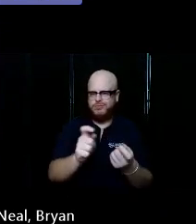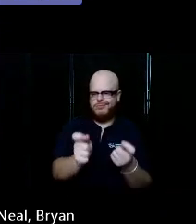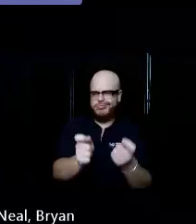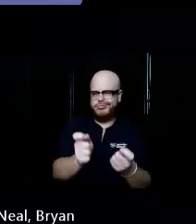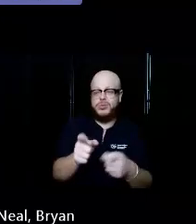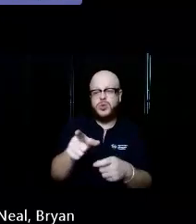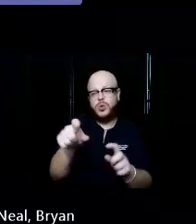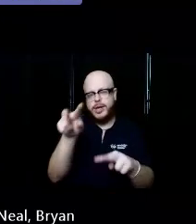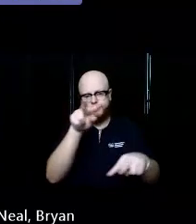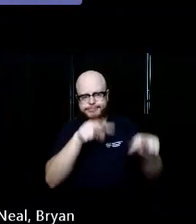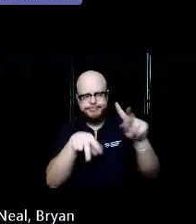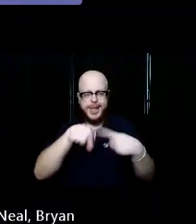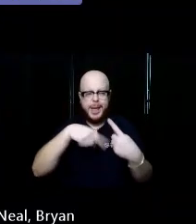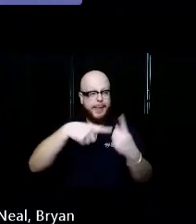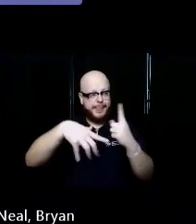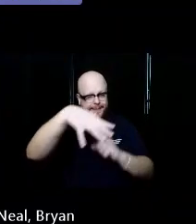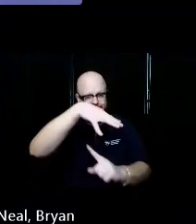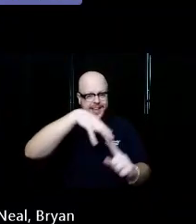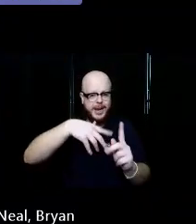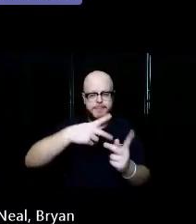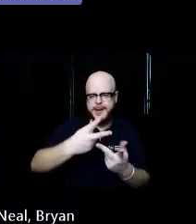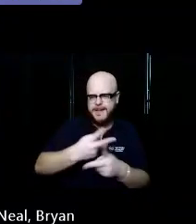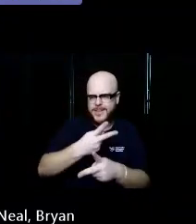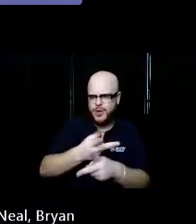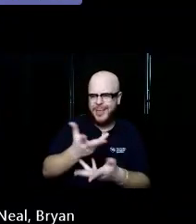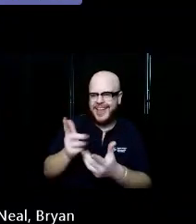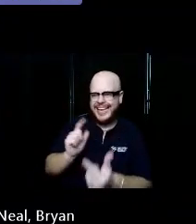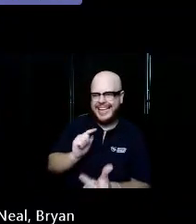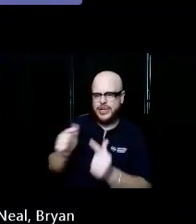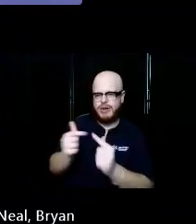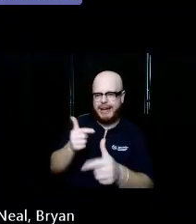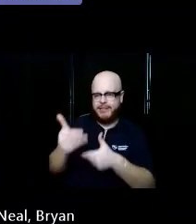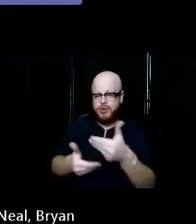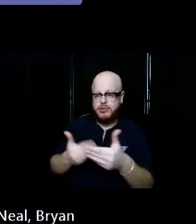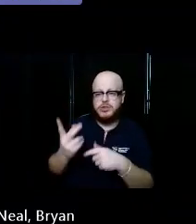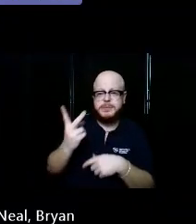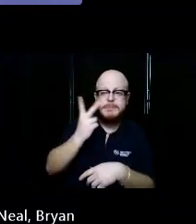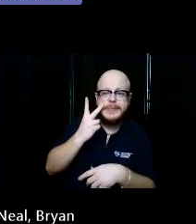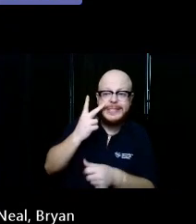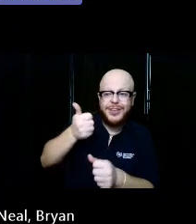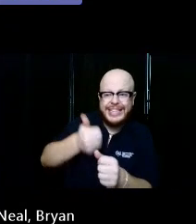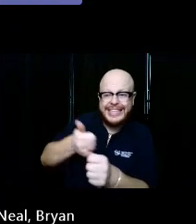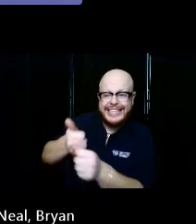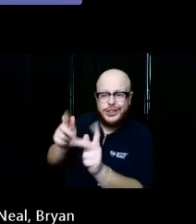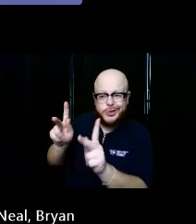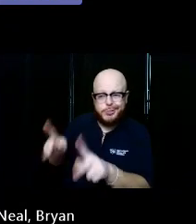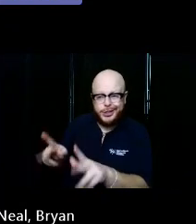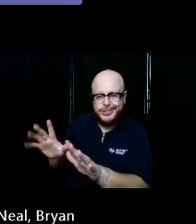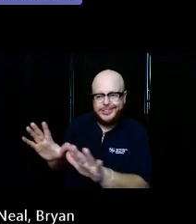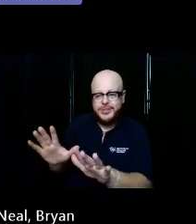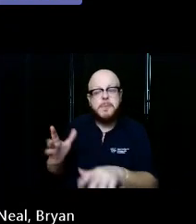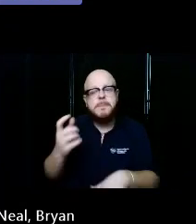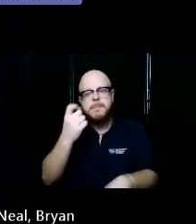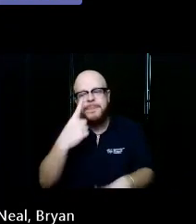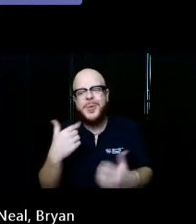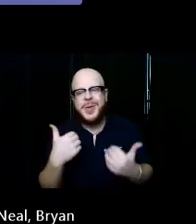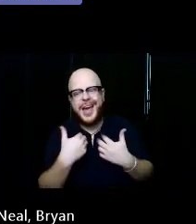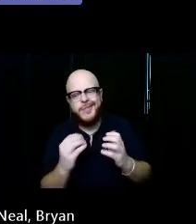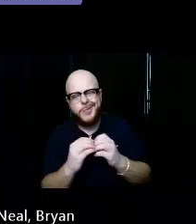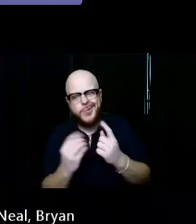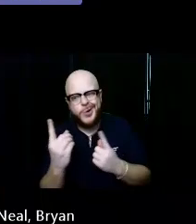and figuring out that case-by-case solution. So we have other questions, but we are going to return to the webinar and we will answer these at